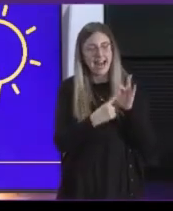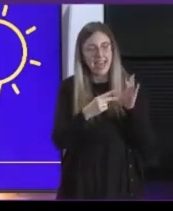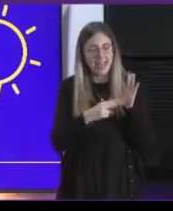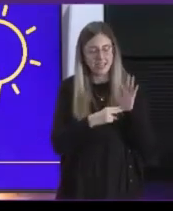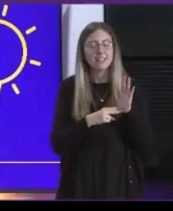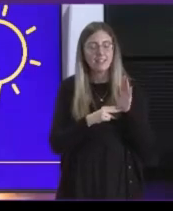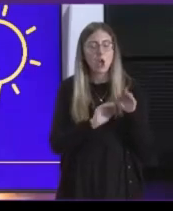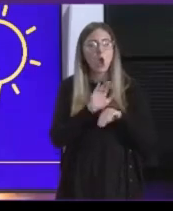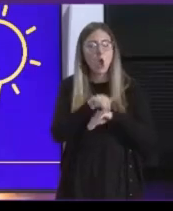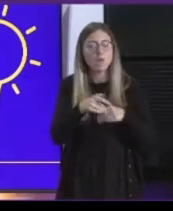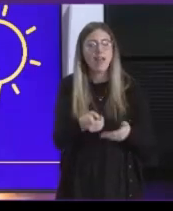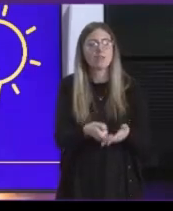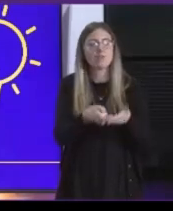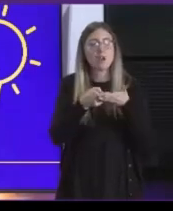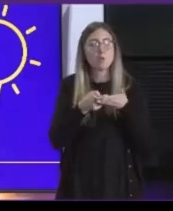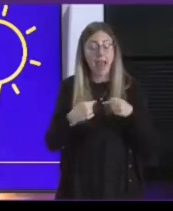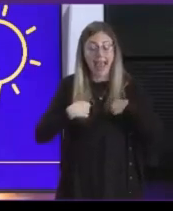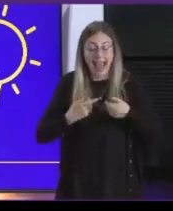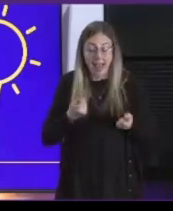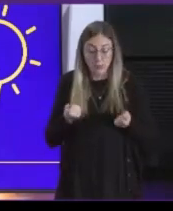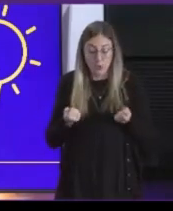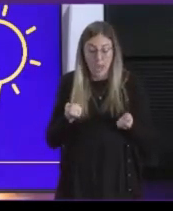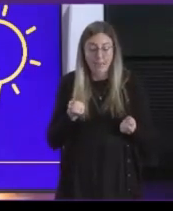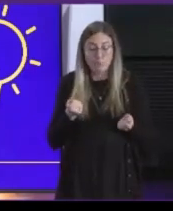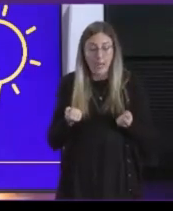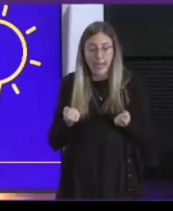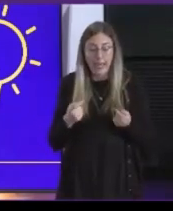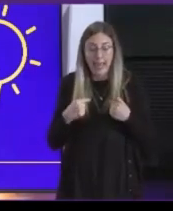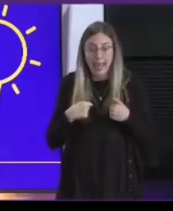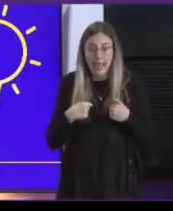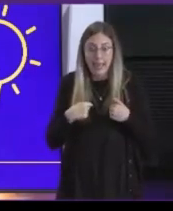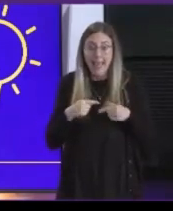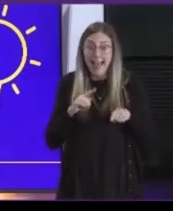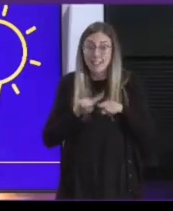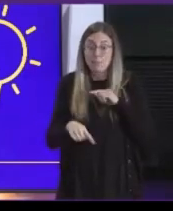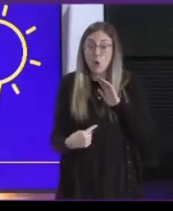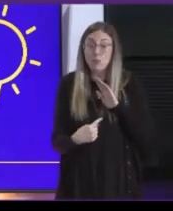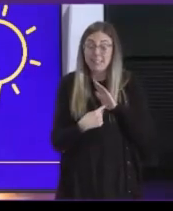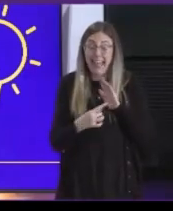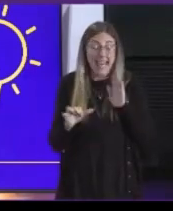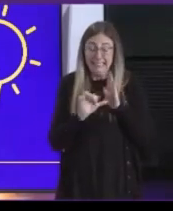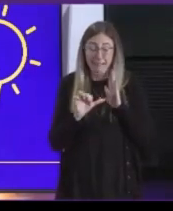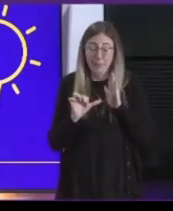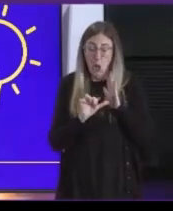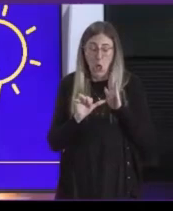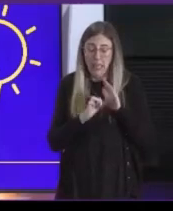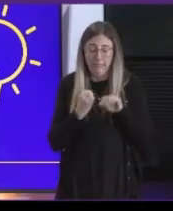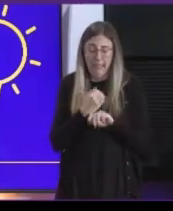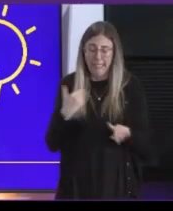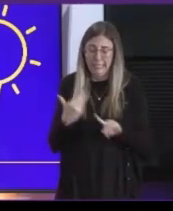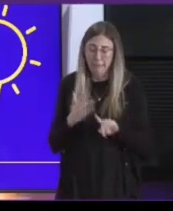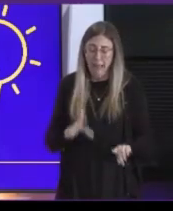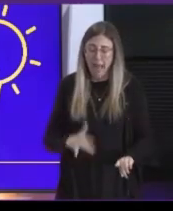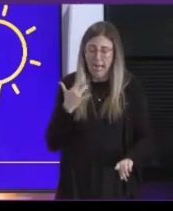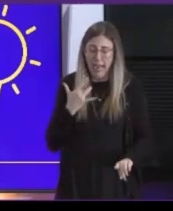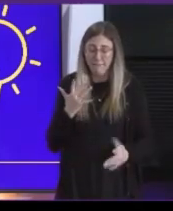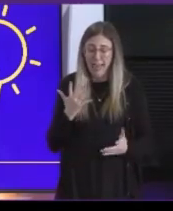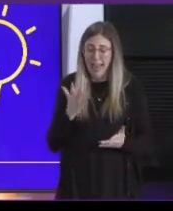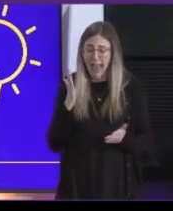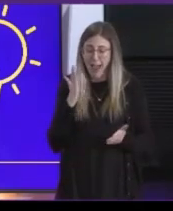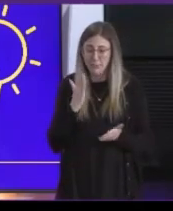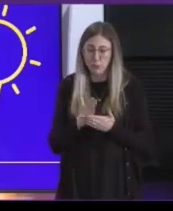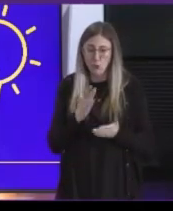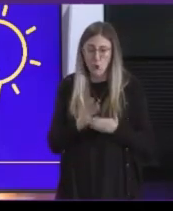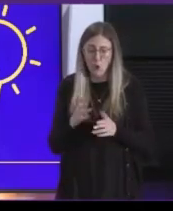around the requirements. And I'm chairing that work. So that is one of the most difficult things I've ever done in my life. And I'm sure the expression